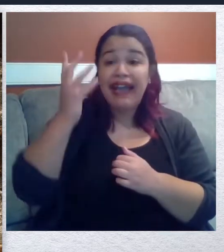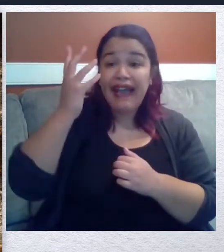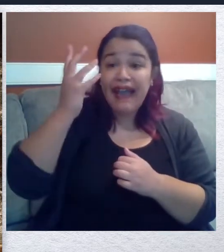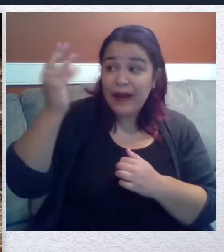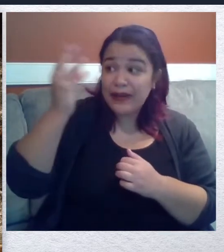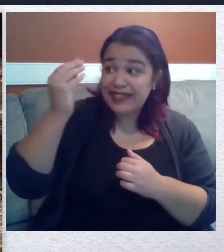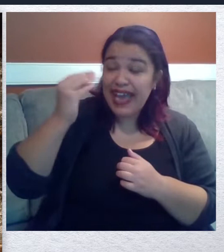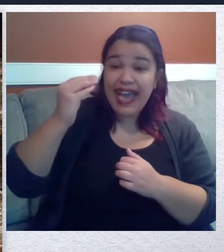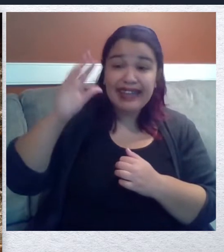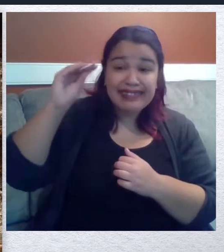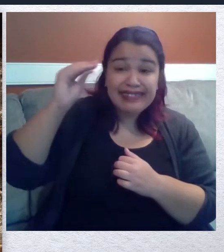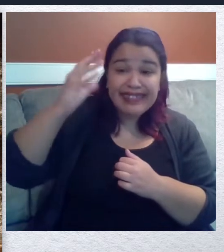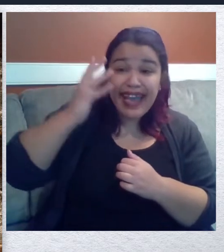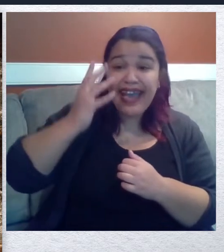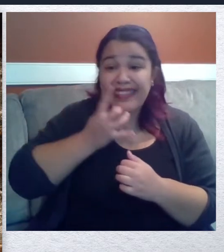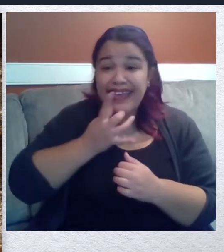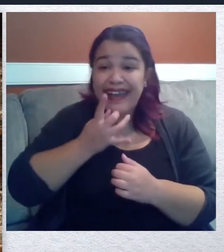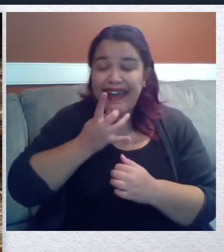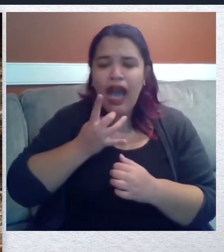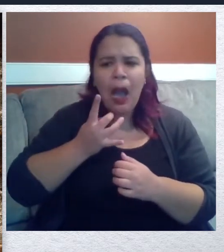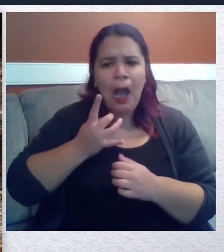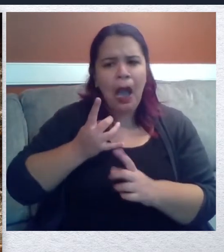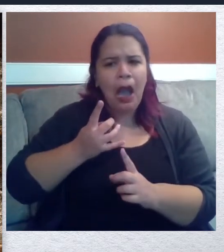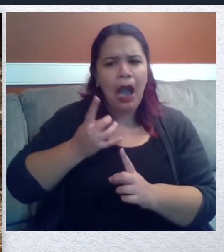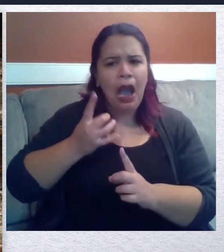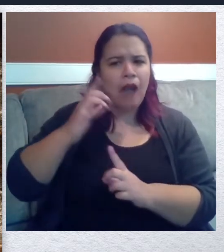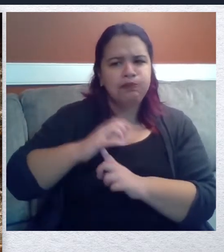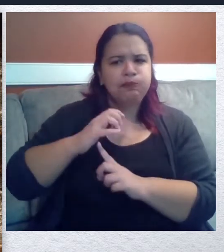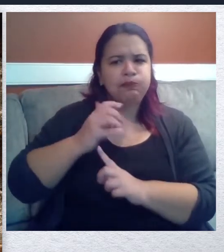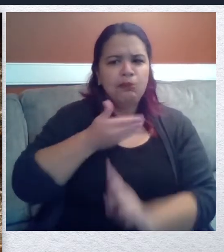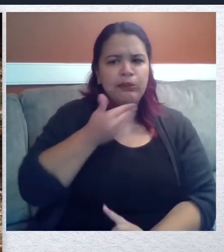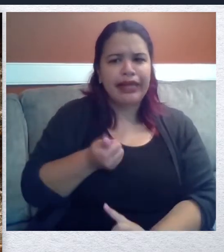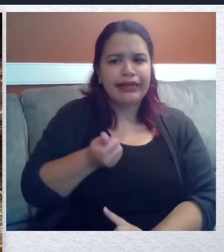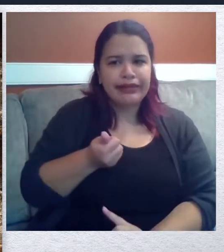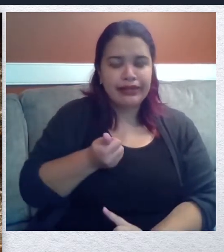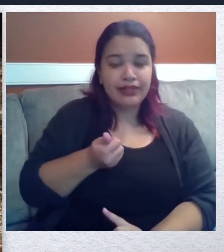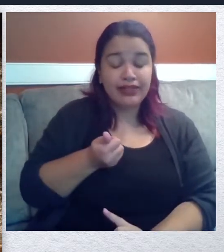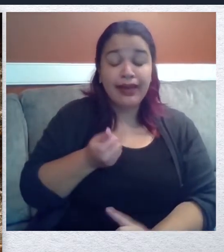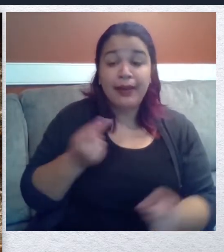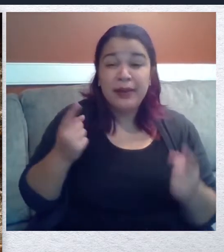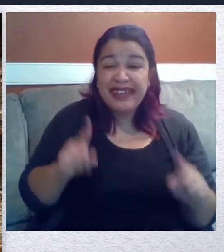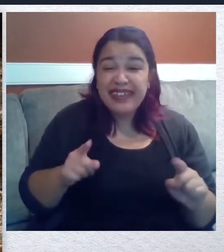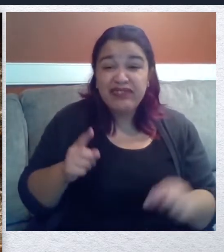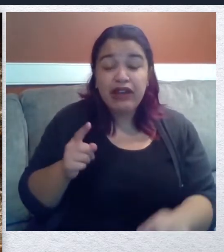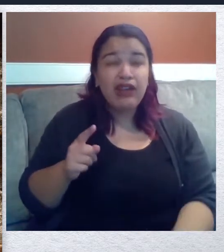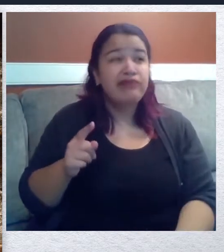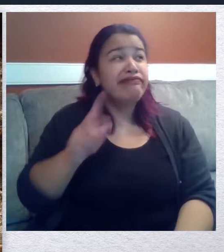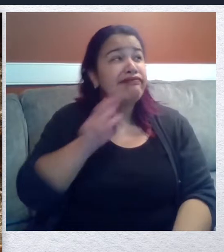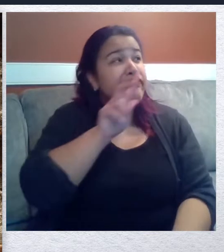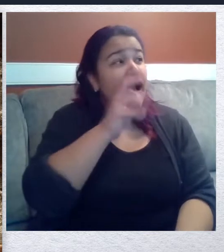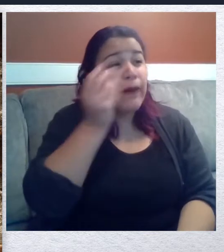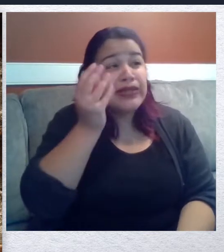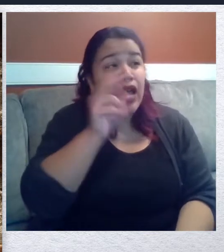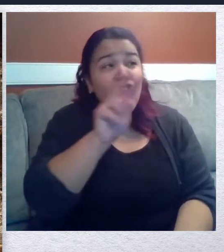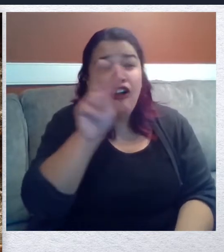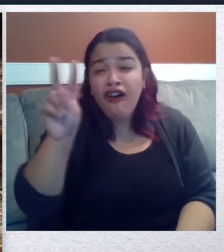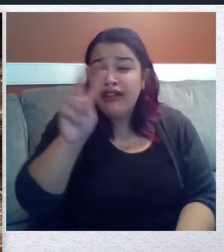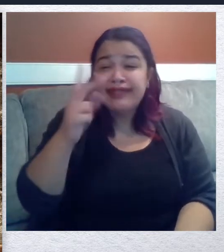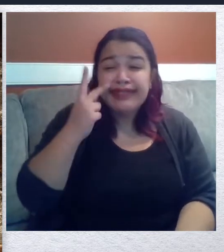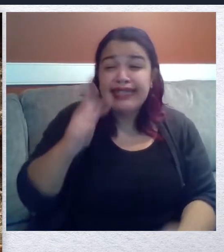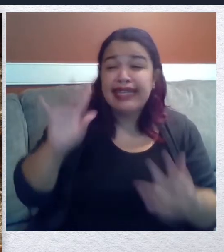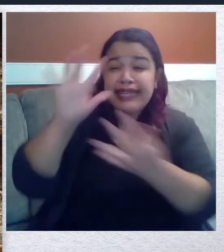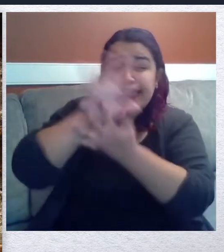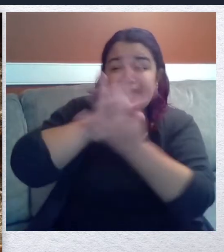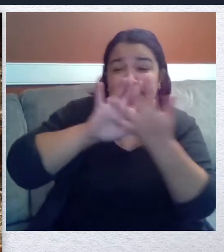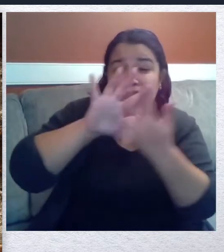is cloudy, the clouds moving past the sun can cause shadows to move across your face and can be distracting for the